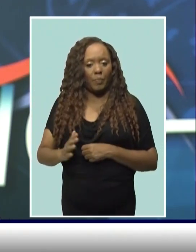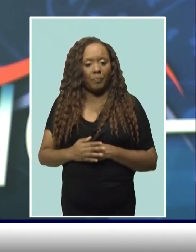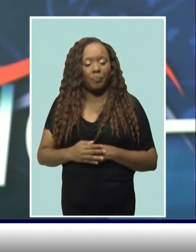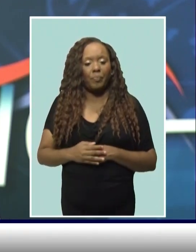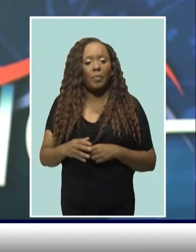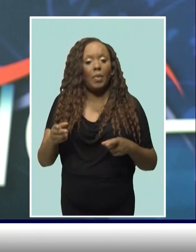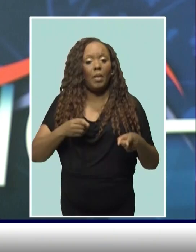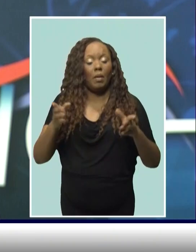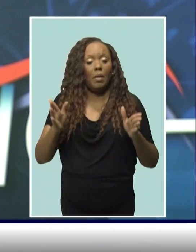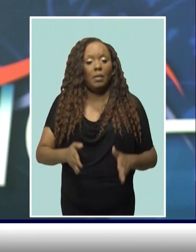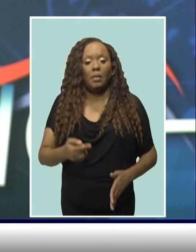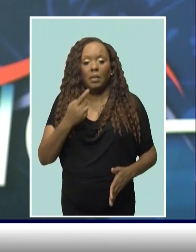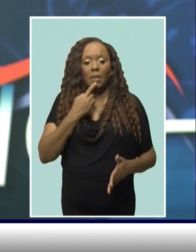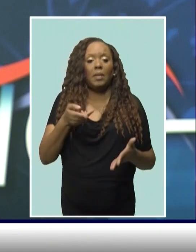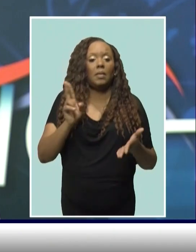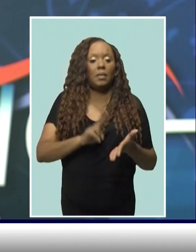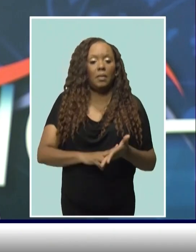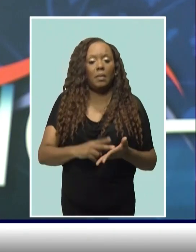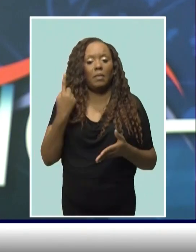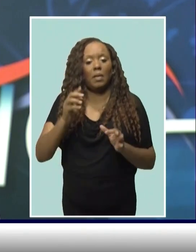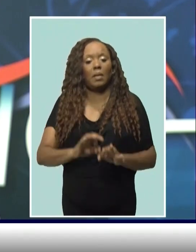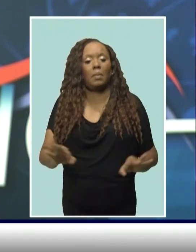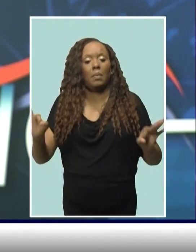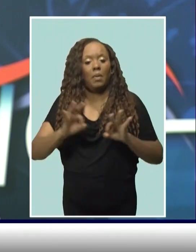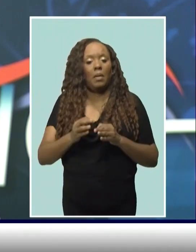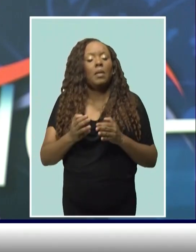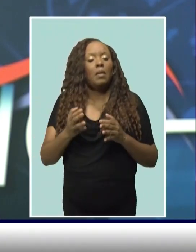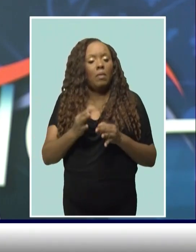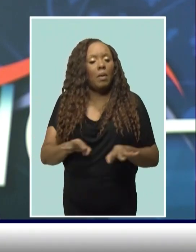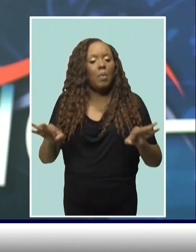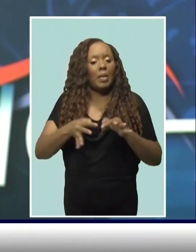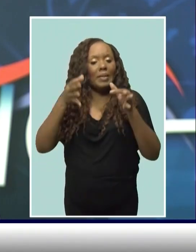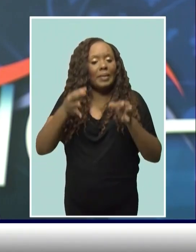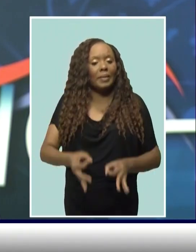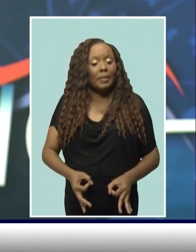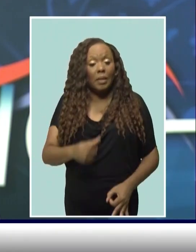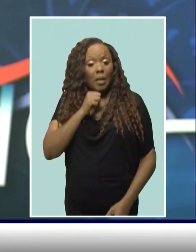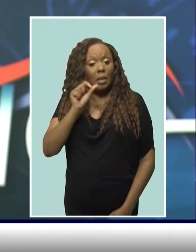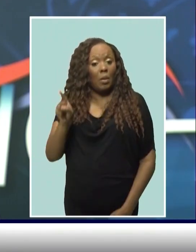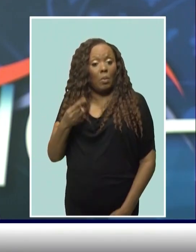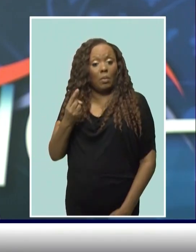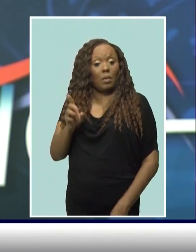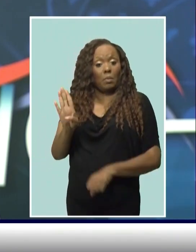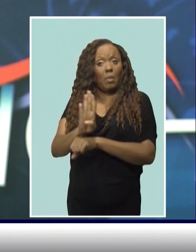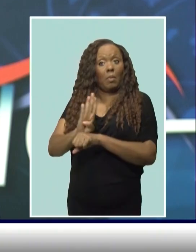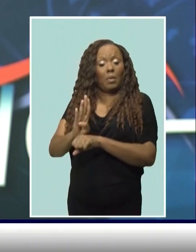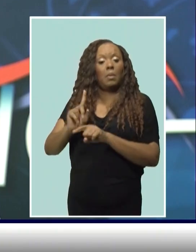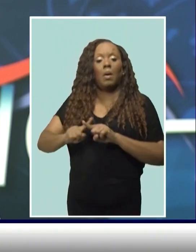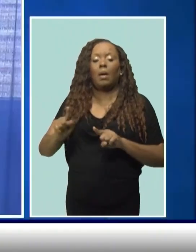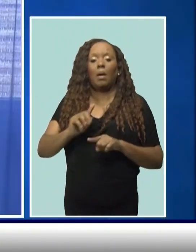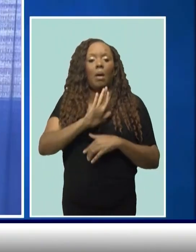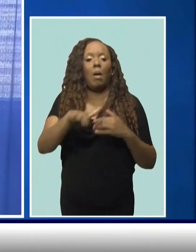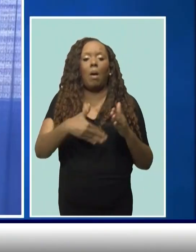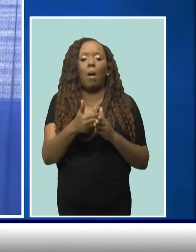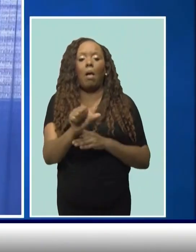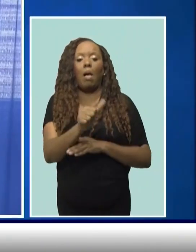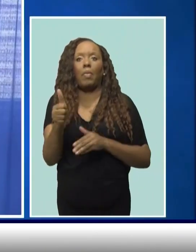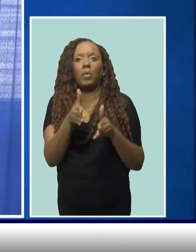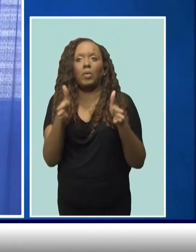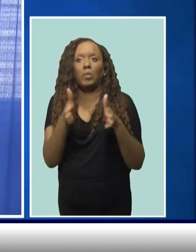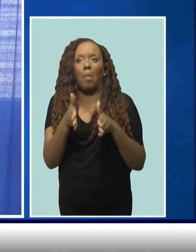been reached on some important sectors, not only for Barbados, but for all of SIDS. We